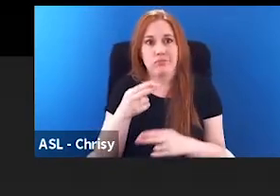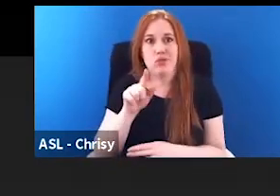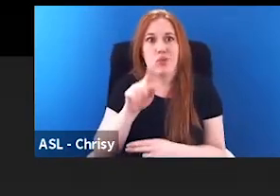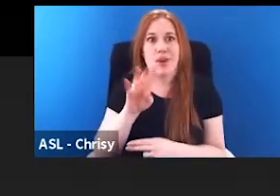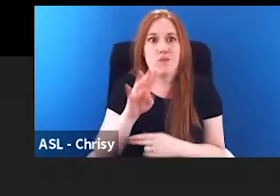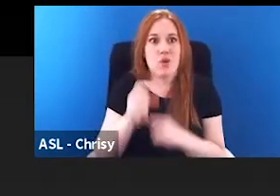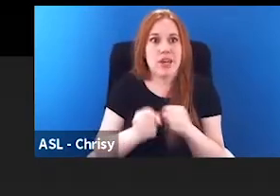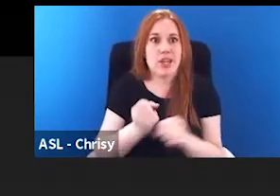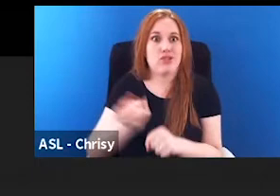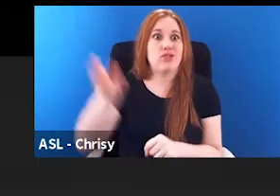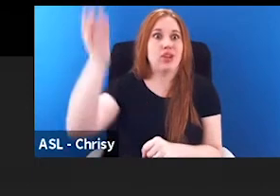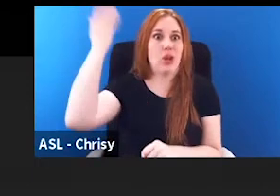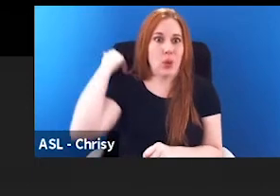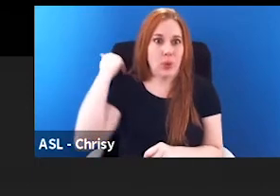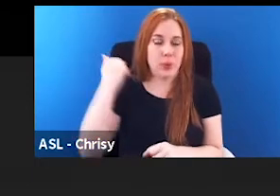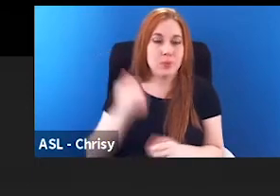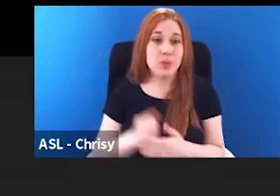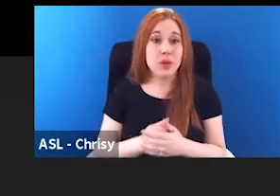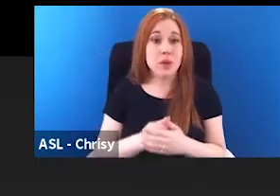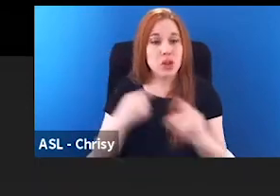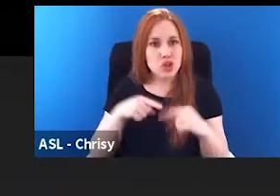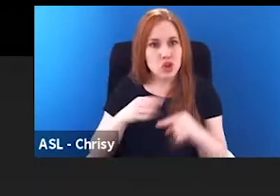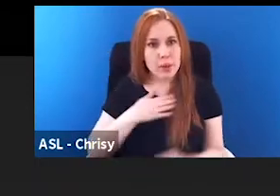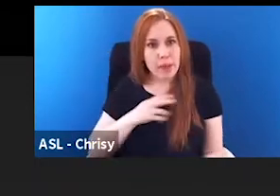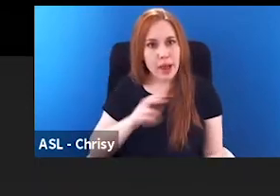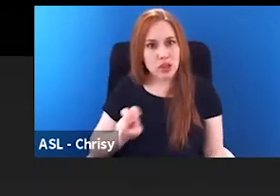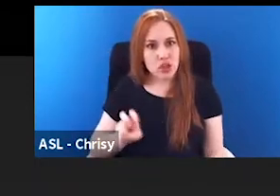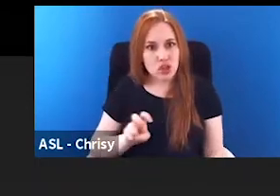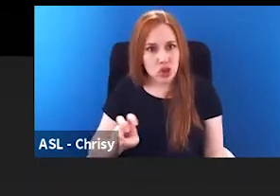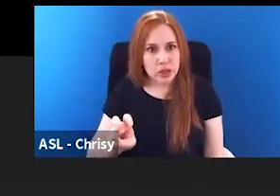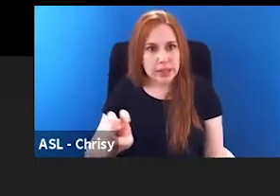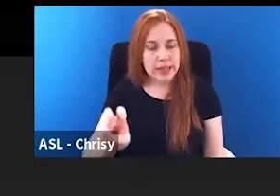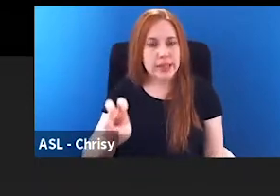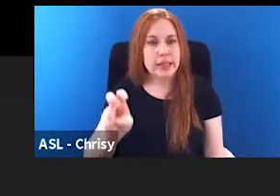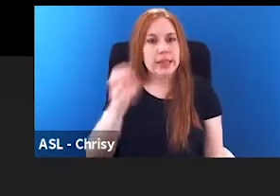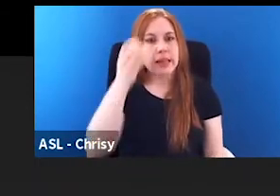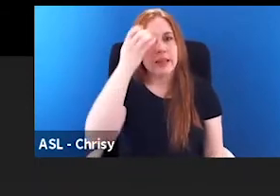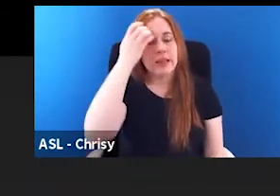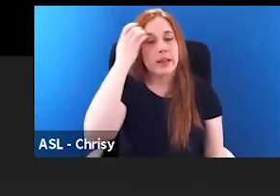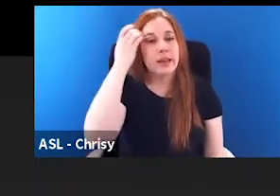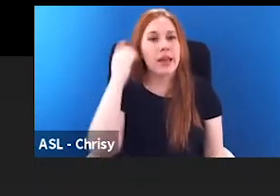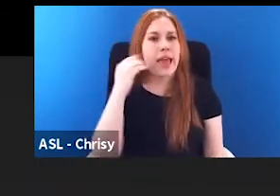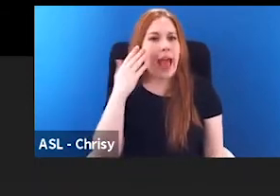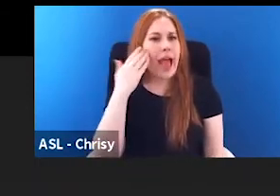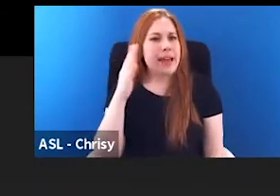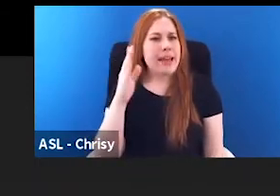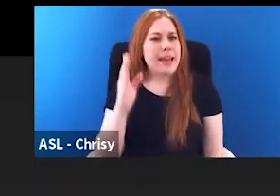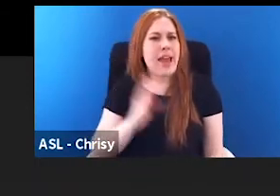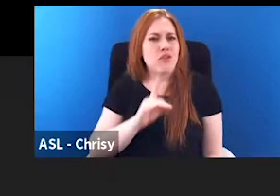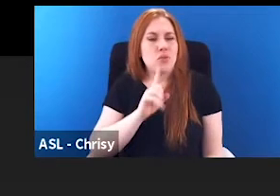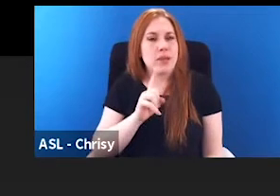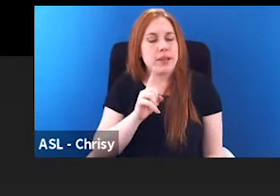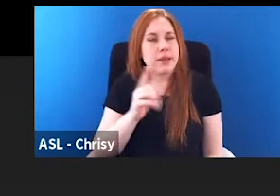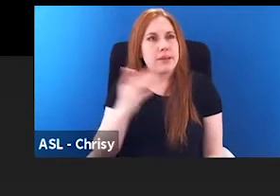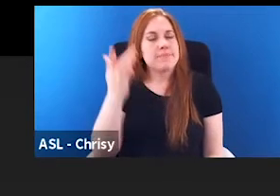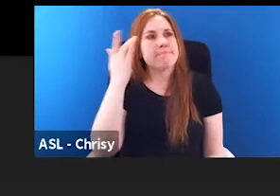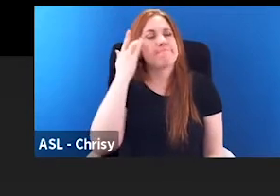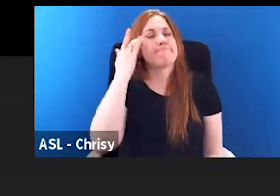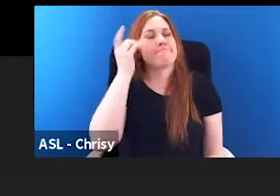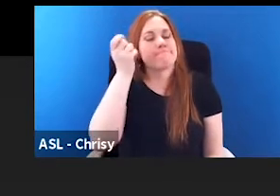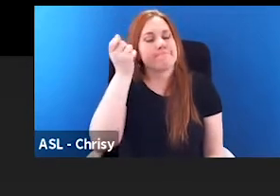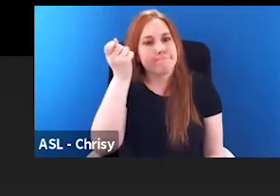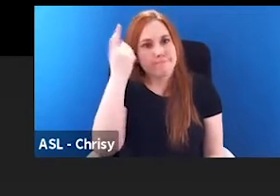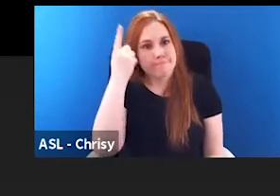ago. But in that journey, it never really dawned on me just how